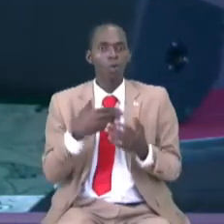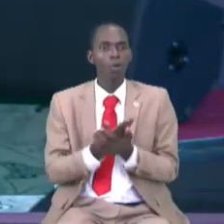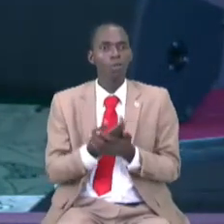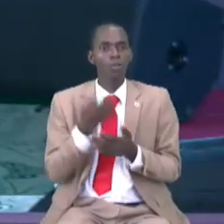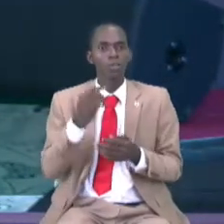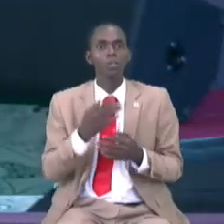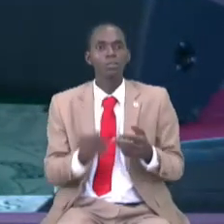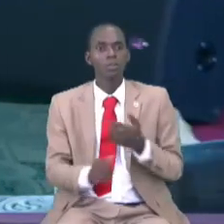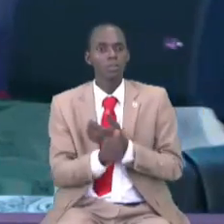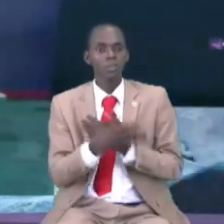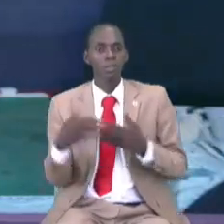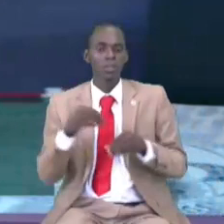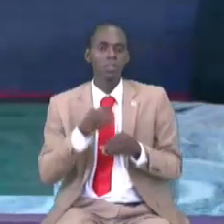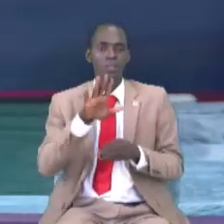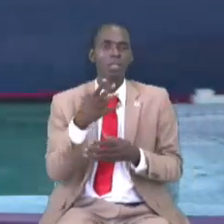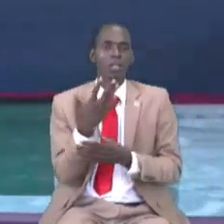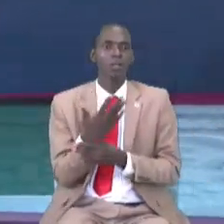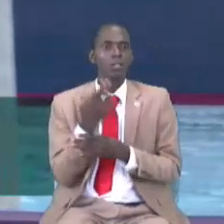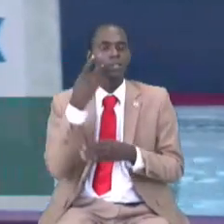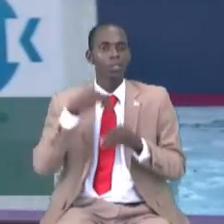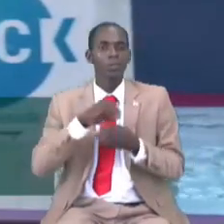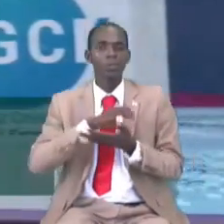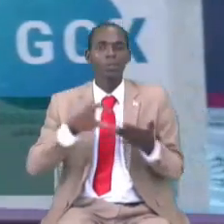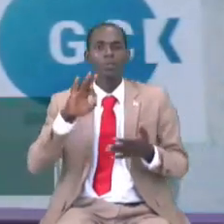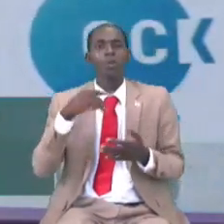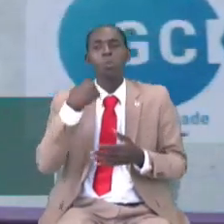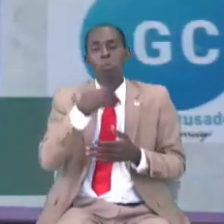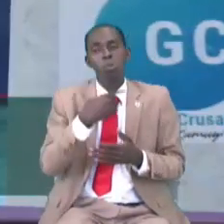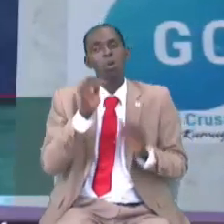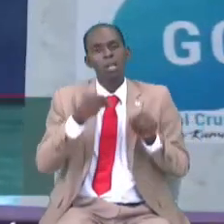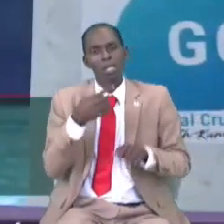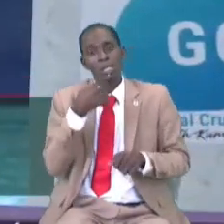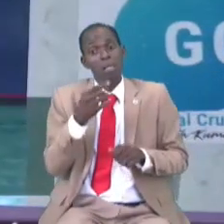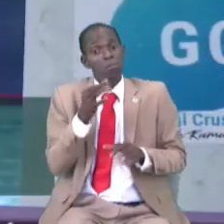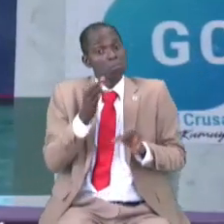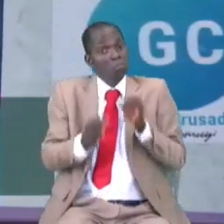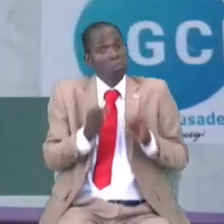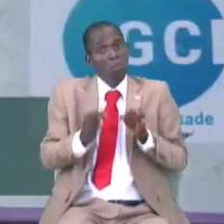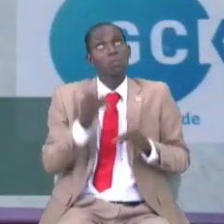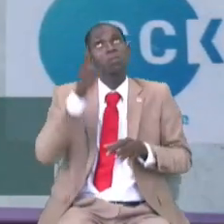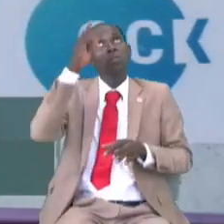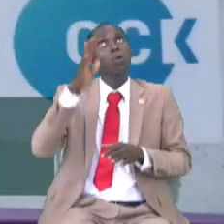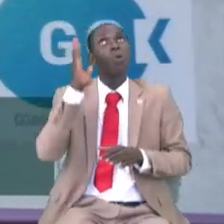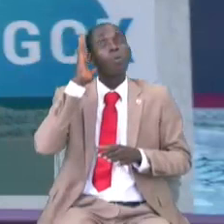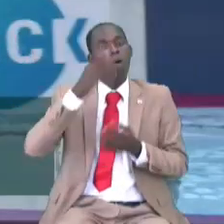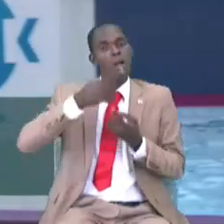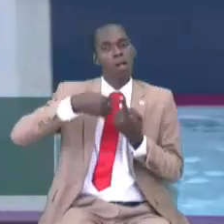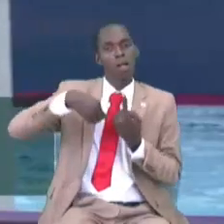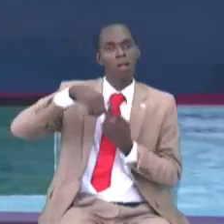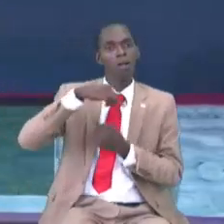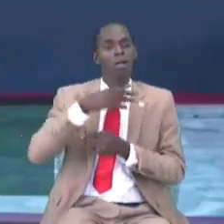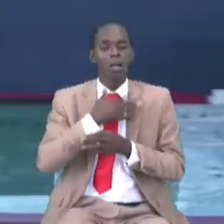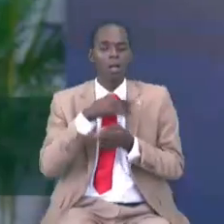tell if God will turn and repent and turn away from his fierce